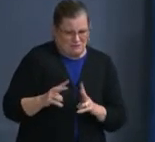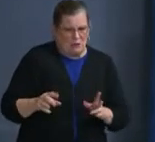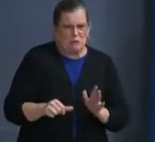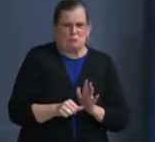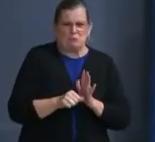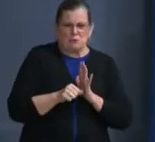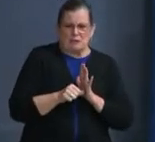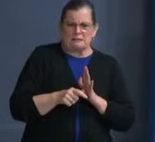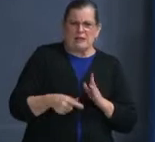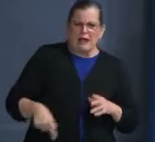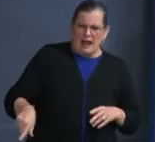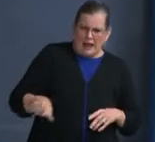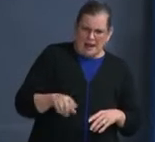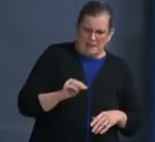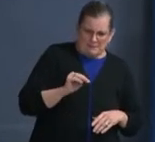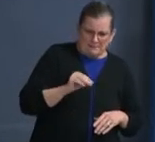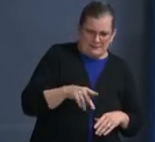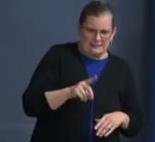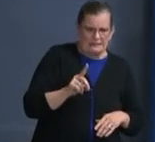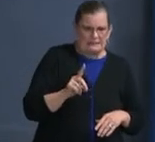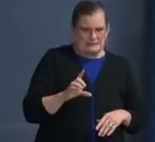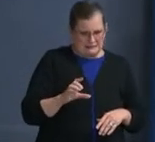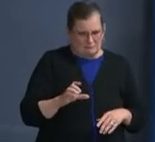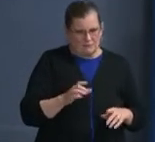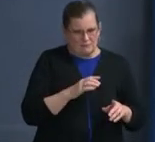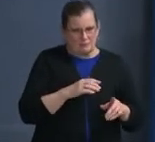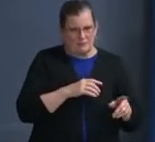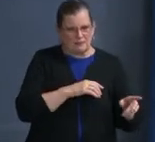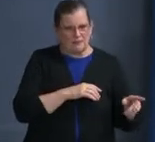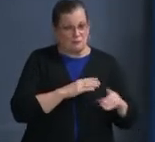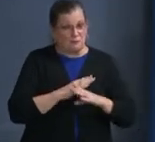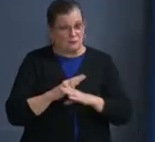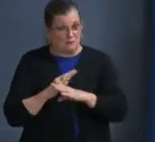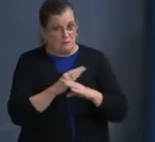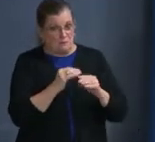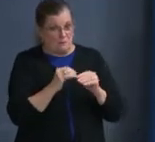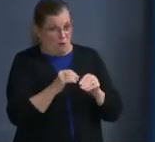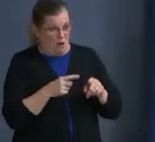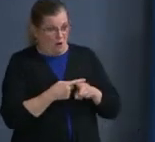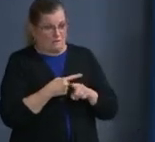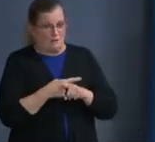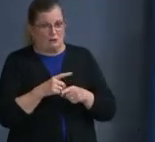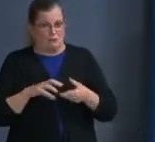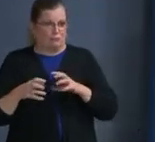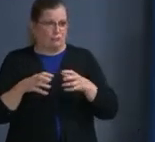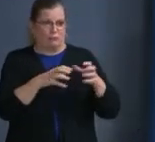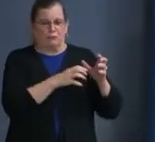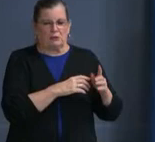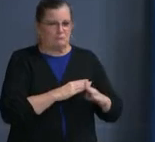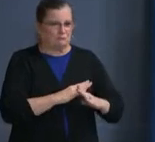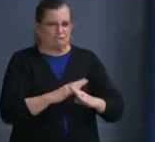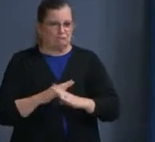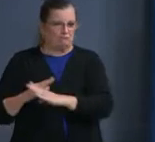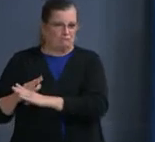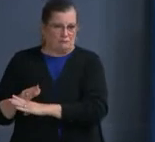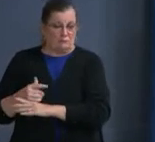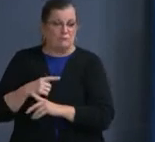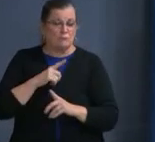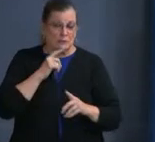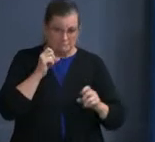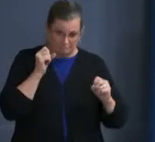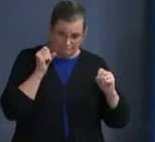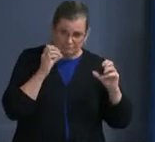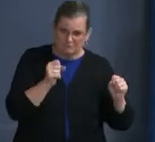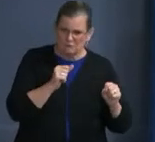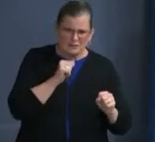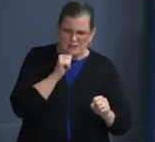the Metropolitan Police Department was able to prevent more conflicts than we did have. It was actually quite remarkable. Not sure